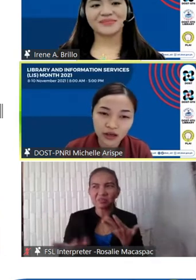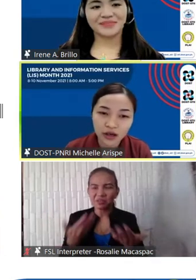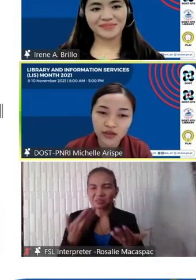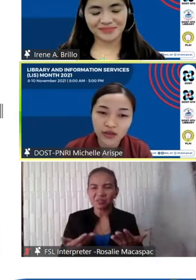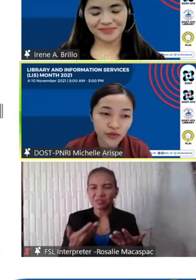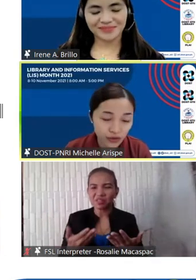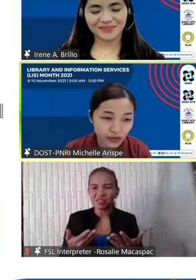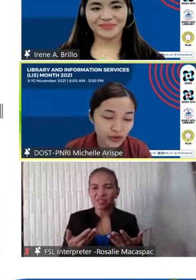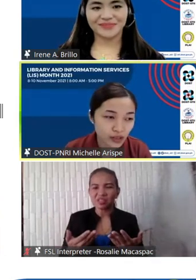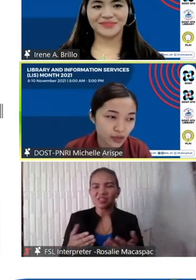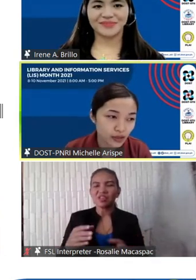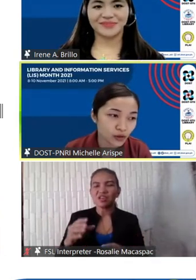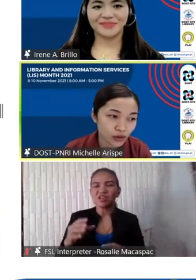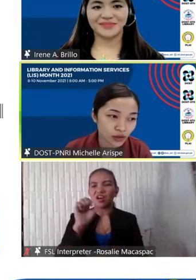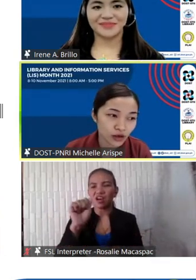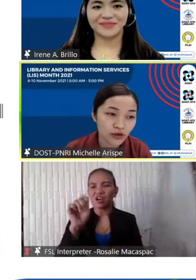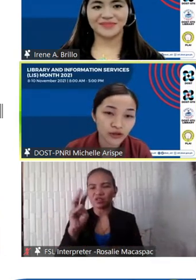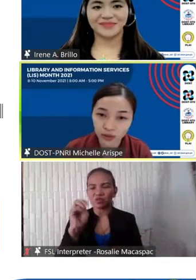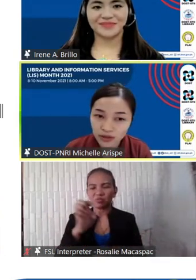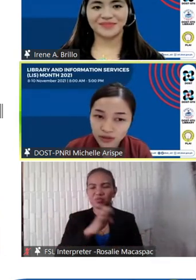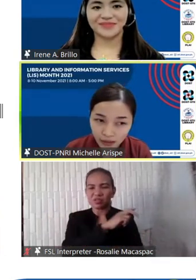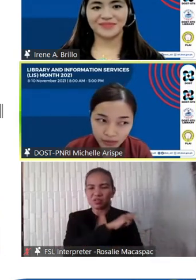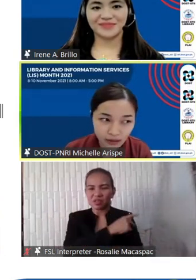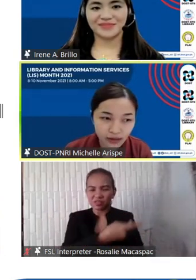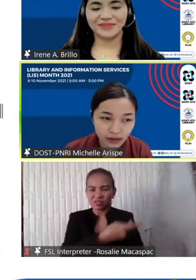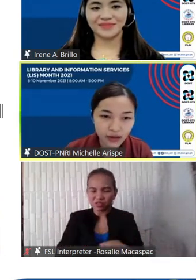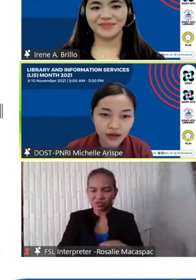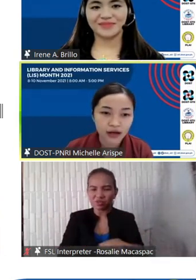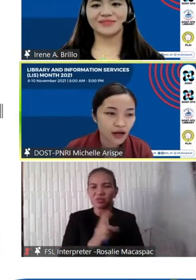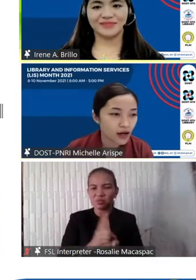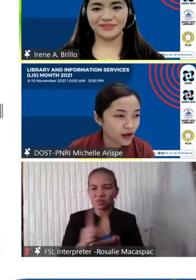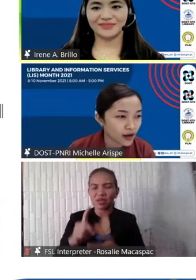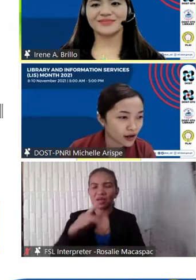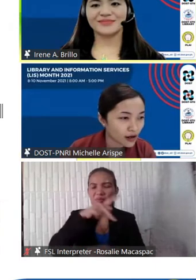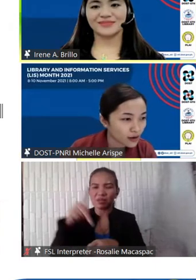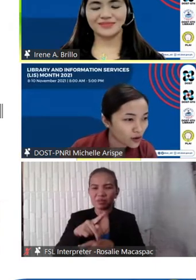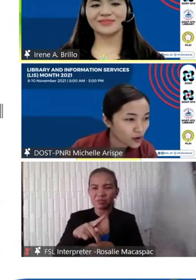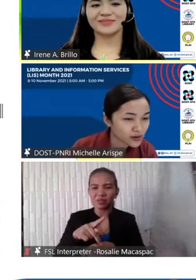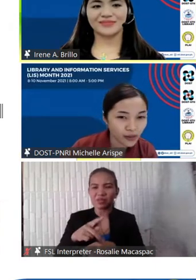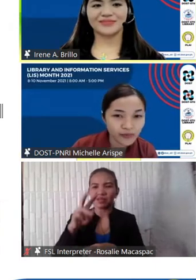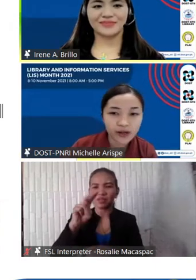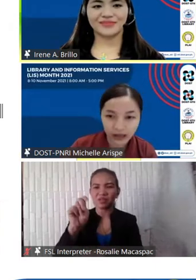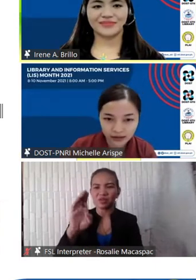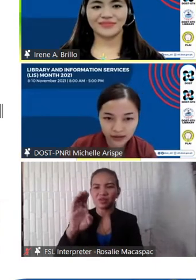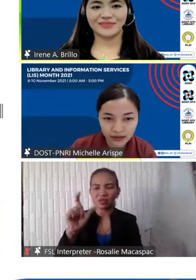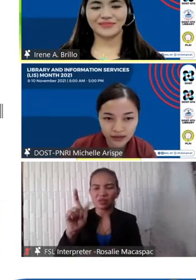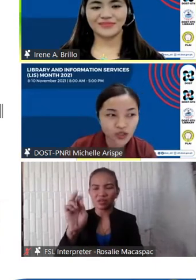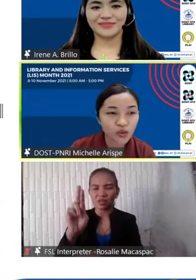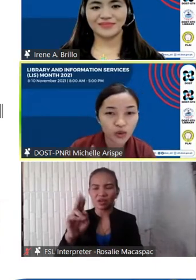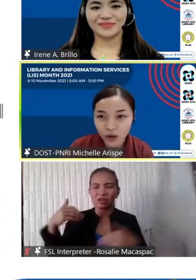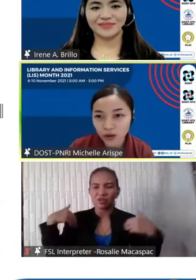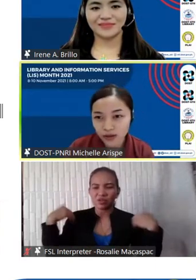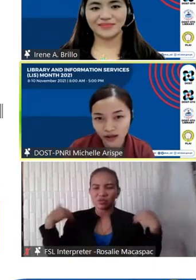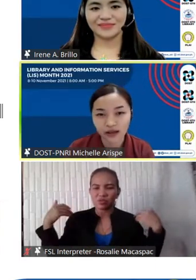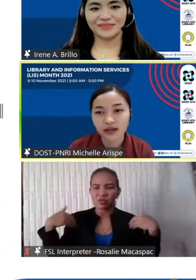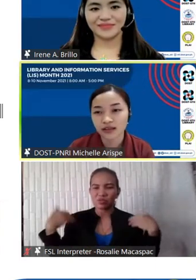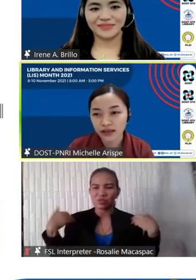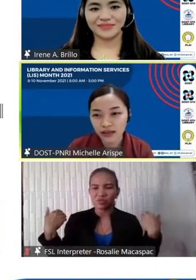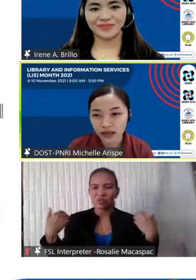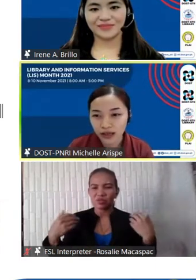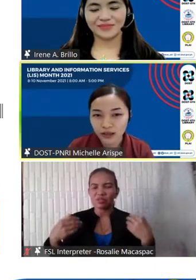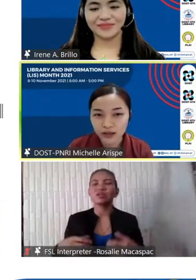Energy Week, the 5th Philippine Nuclear Youth Summit on December 8th. That's one whole